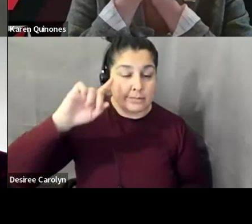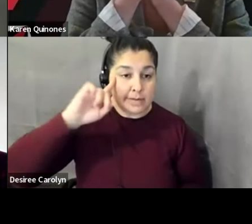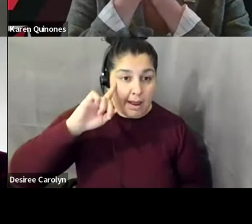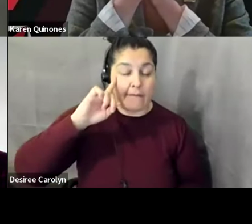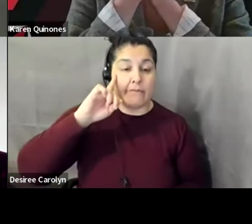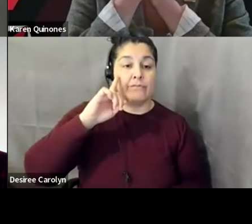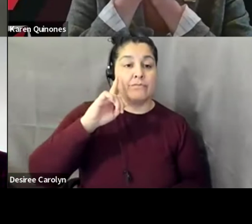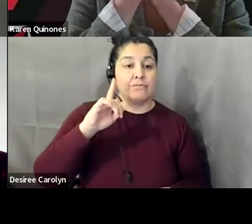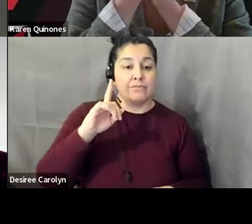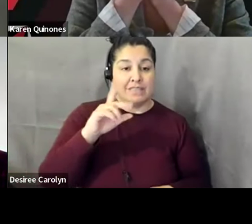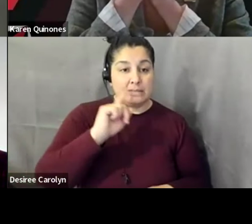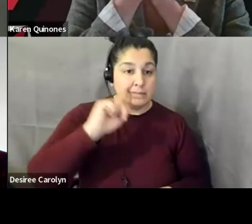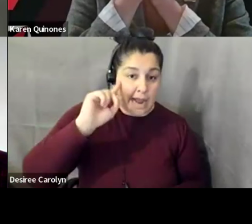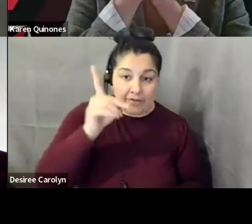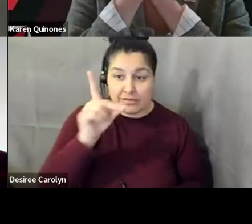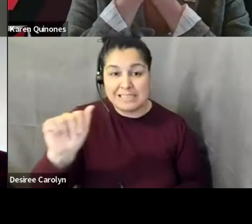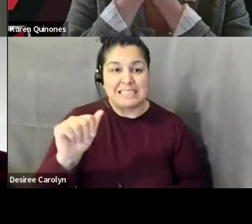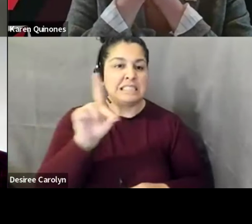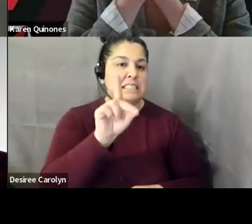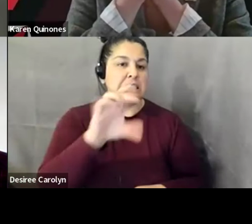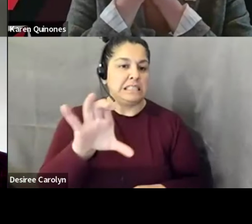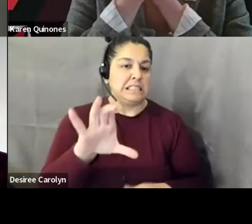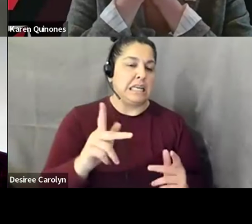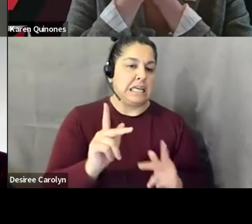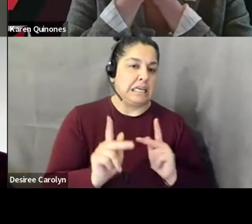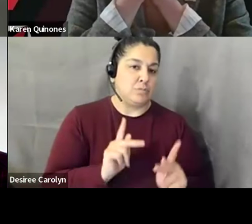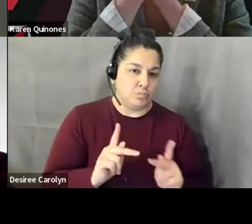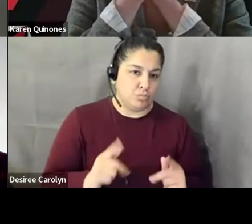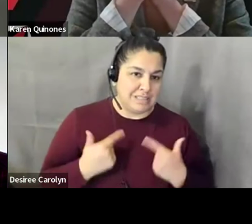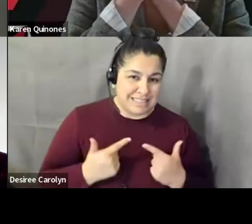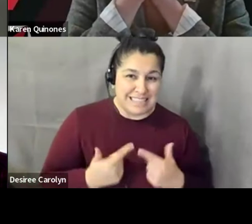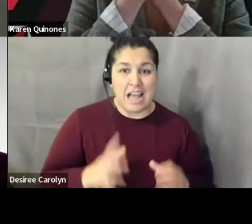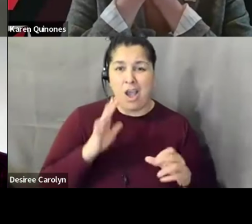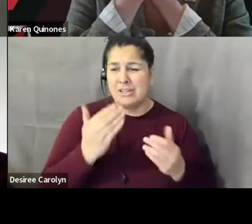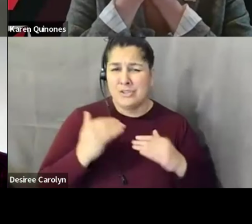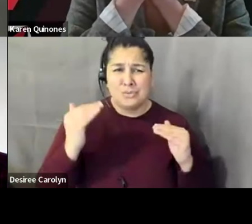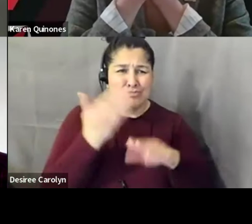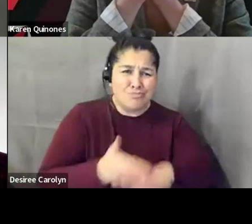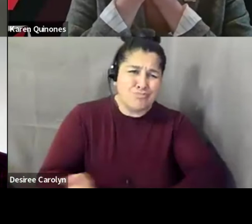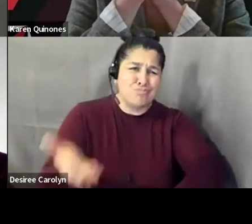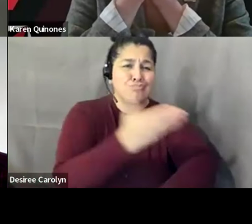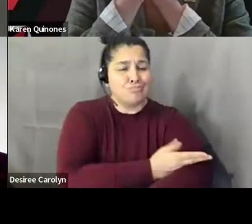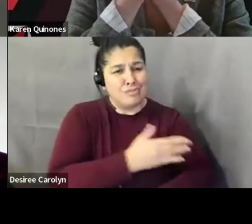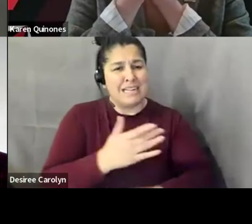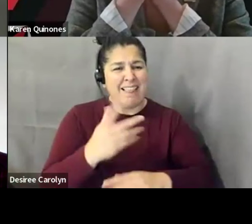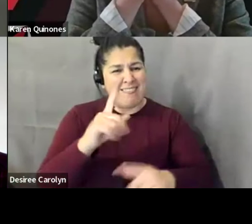residents, and to enhance the quality of life for all who live, work, and play in DC,